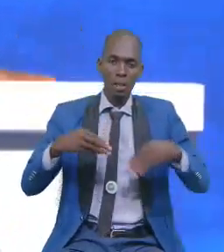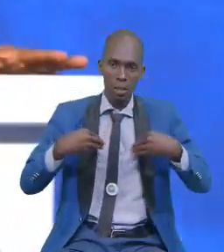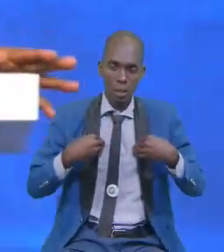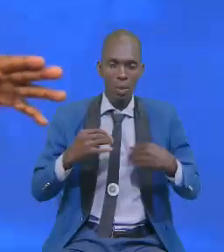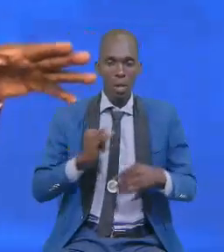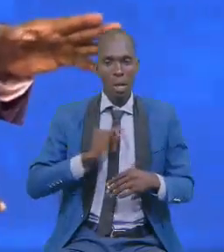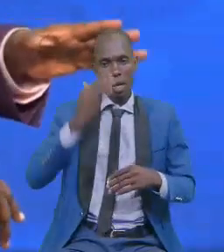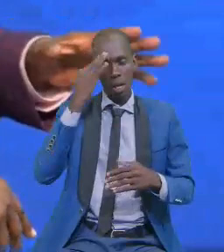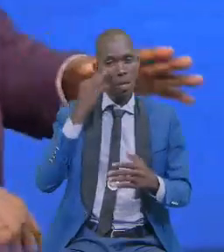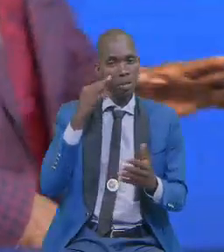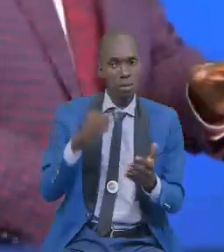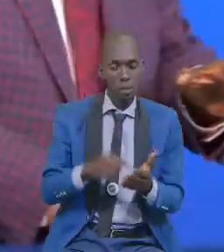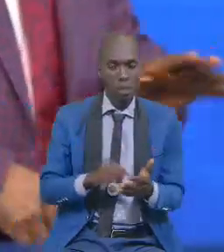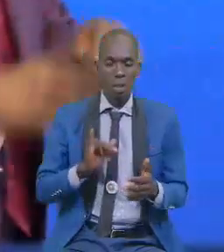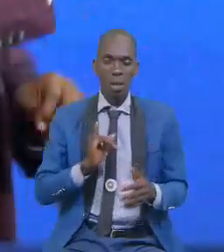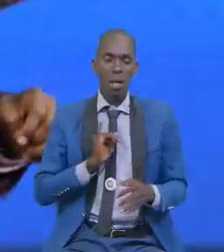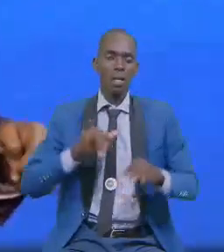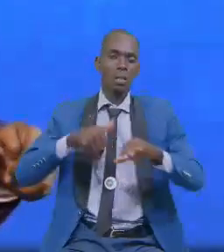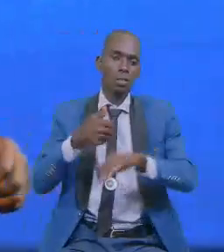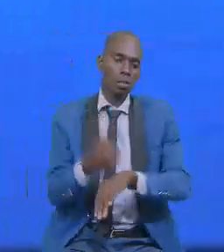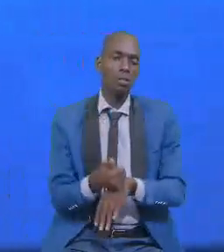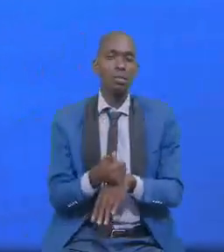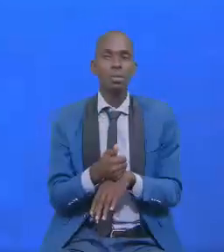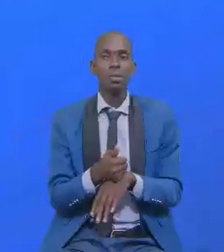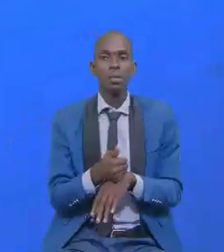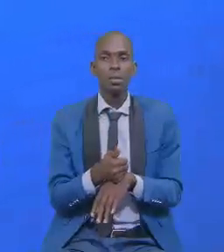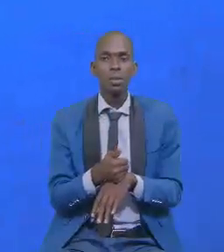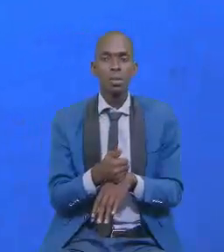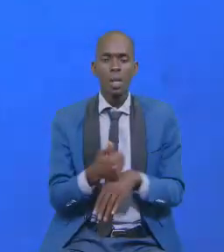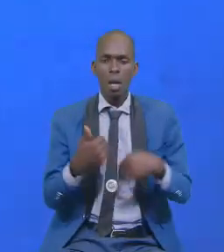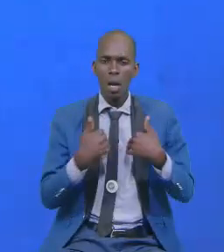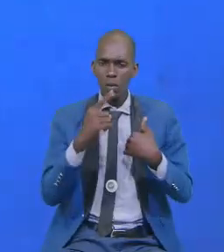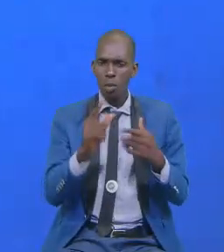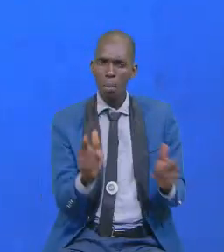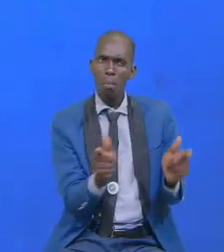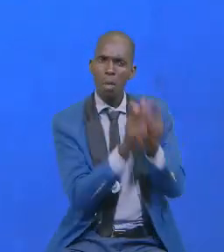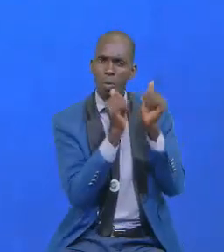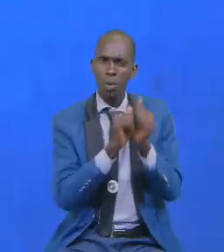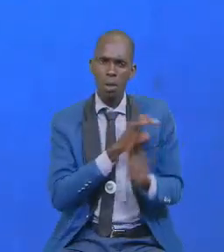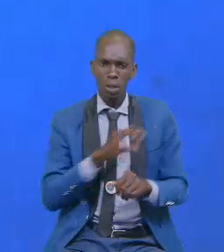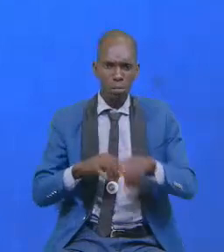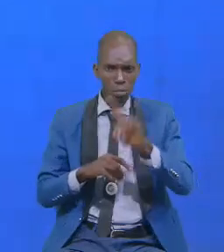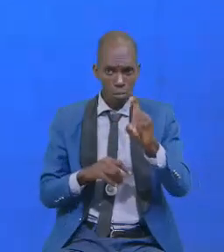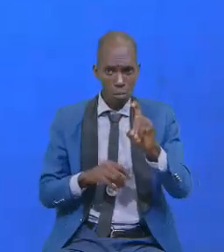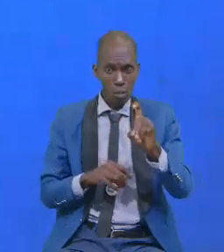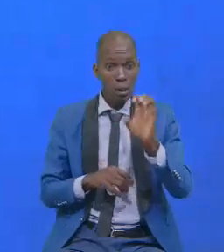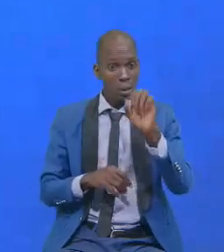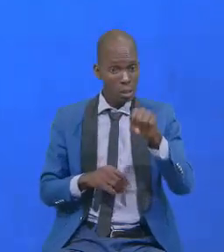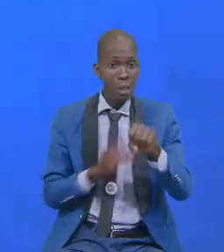acknowledge. I affirm. Have you met Christ? Yes, he came to my